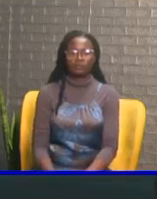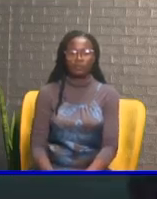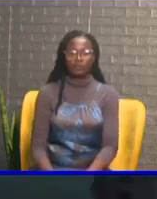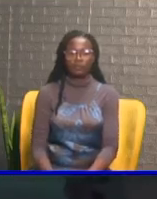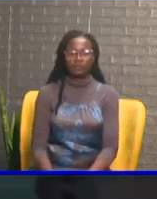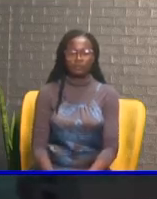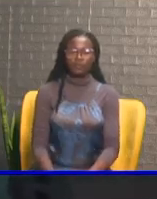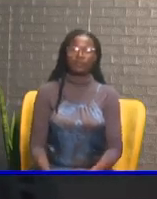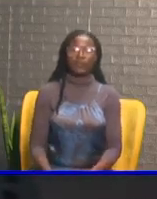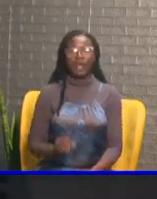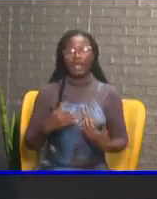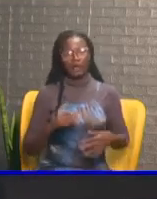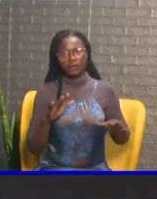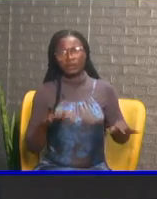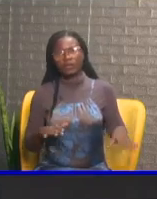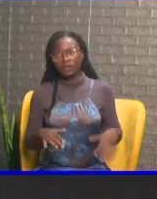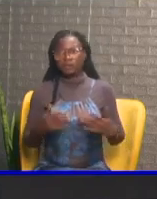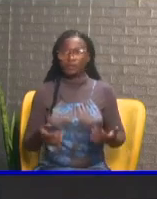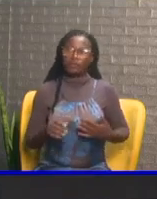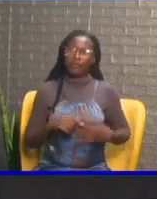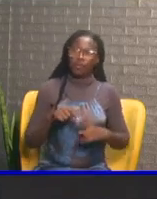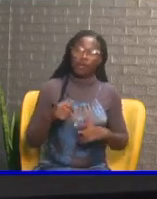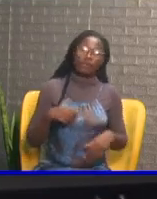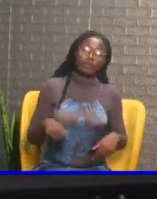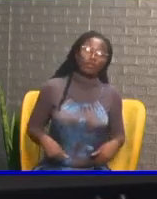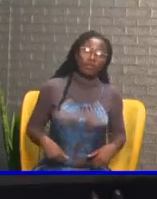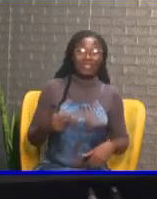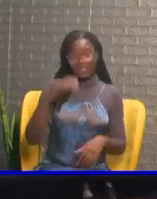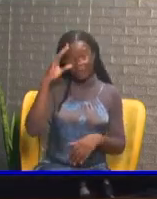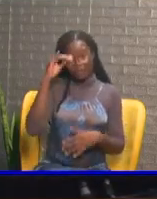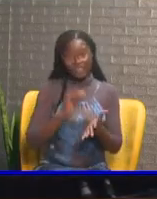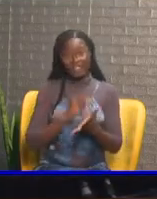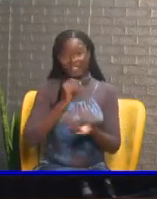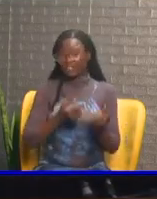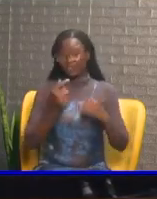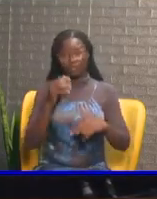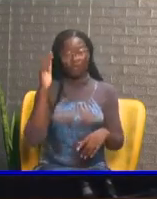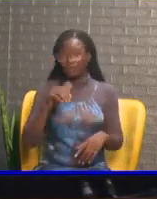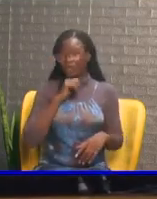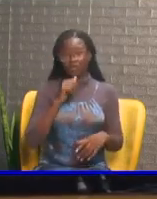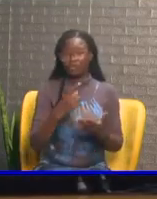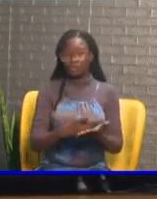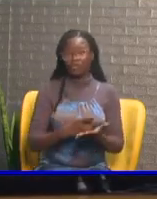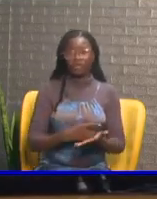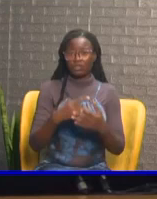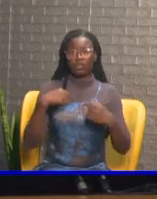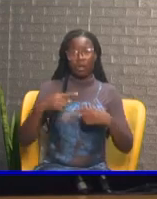You say, well, I had a child out of wedlock when I was young. The man that is coming will not discuss it with you.